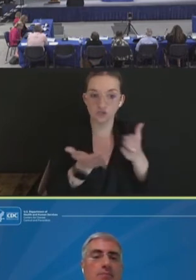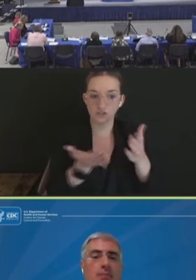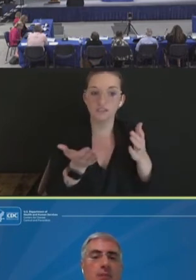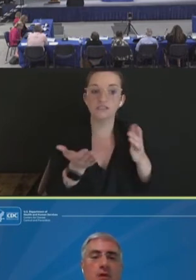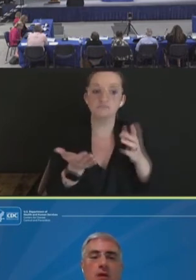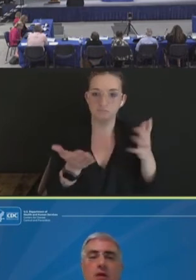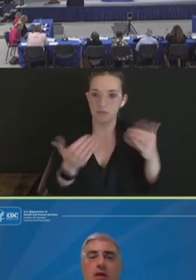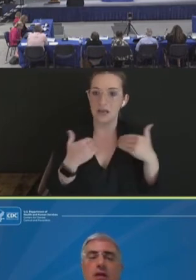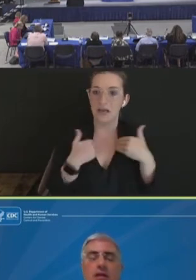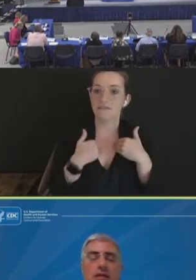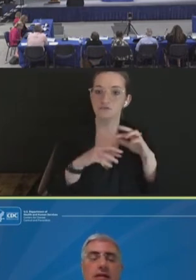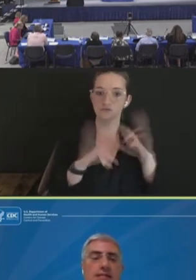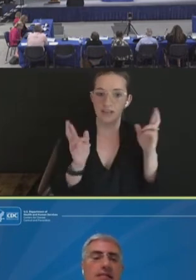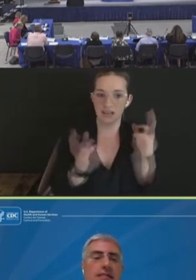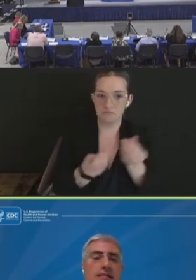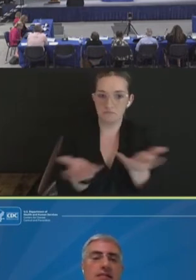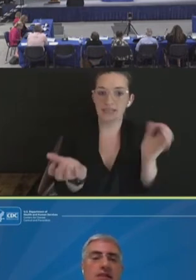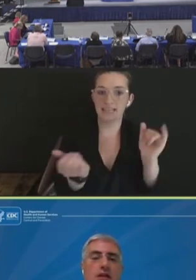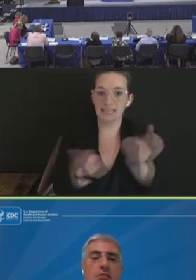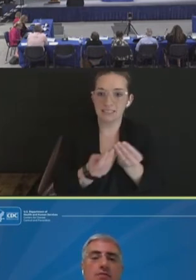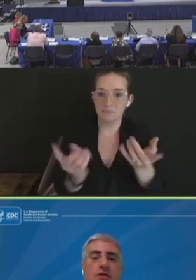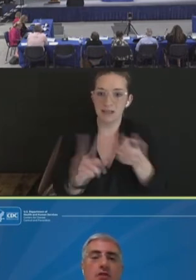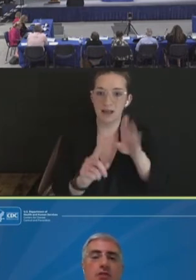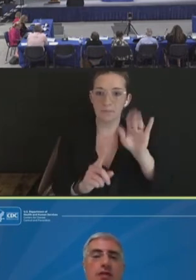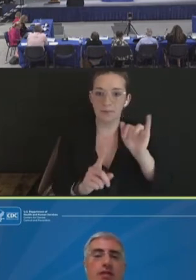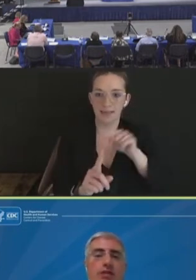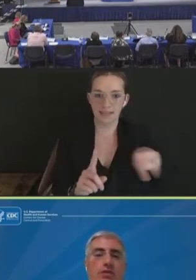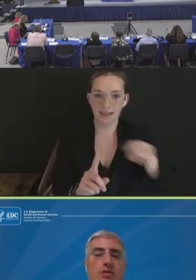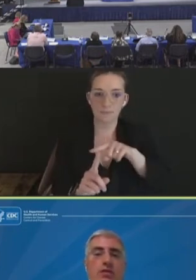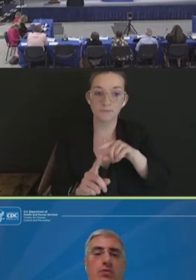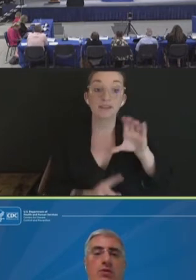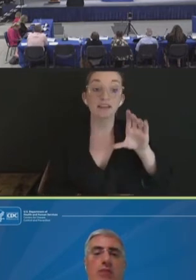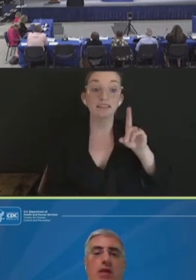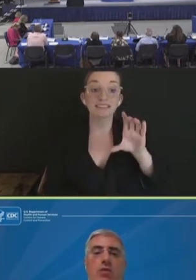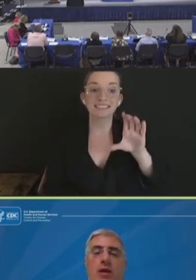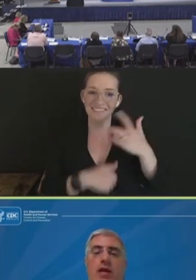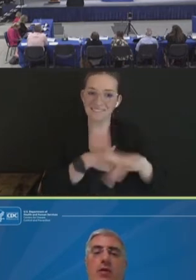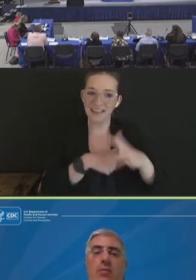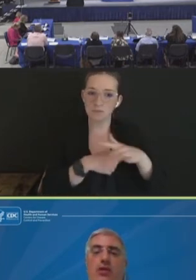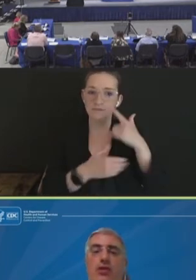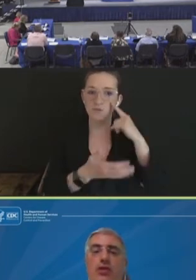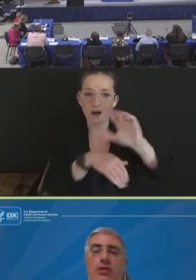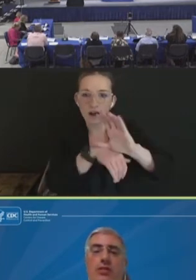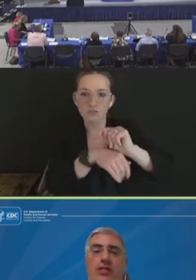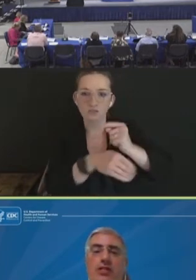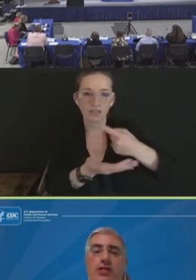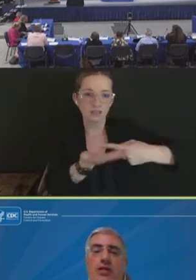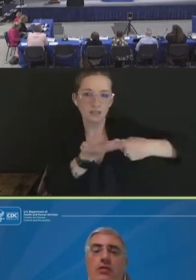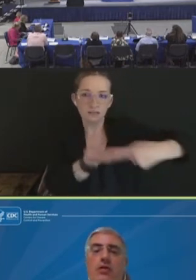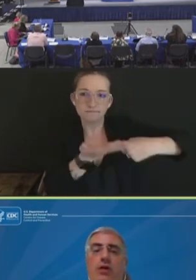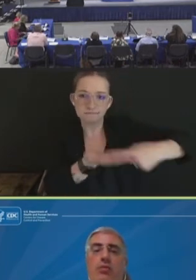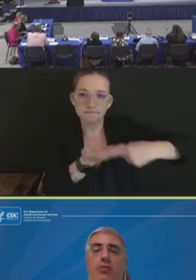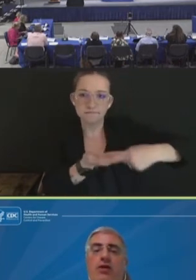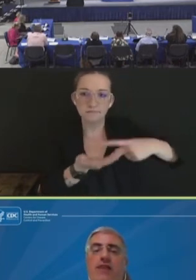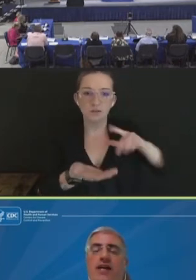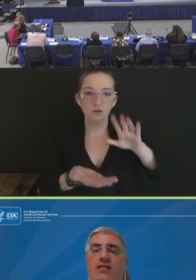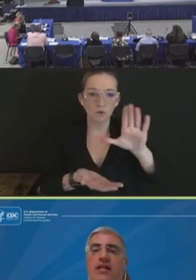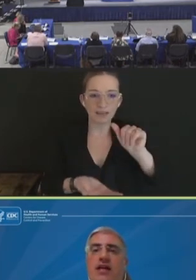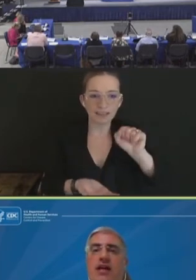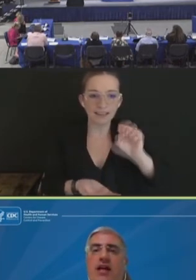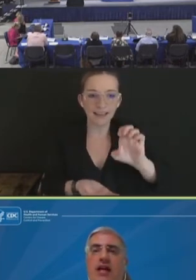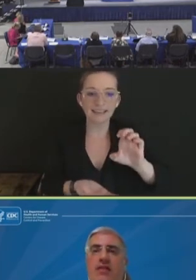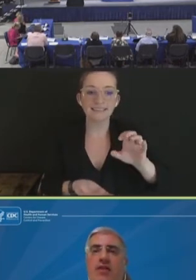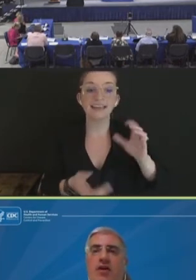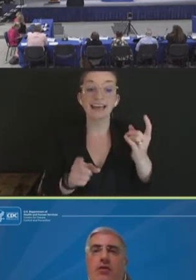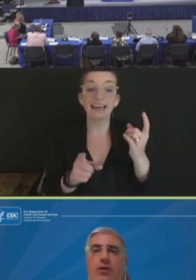them. Lastly, CDC is available for consultations to assist with medical countermeasure utilization, including appropriate vaccine